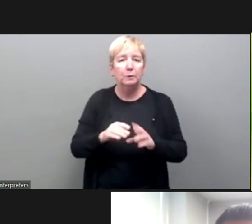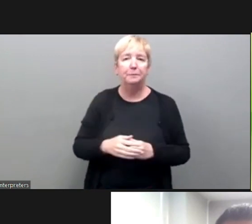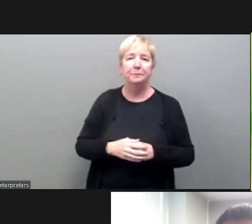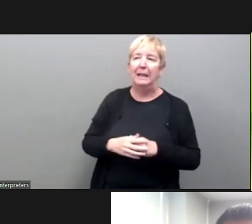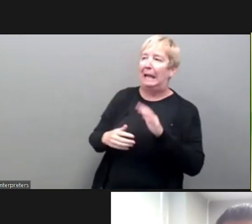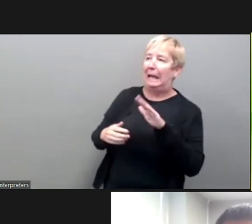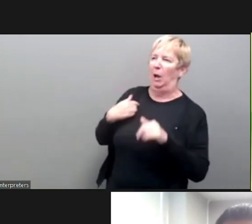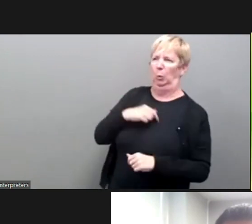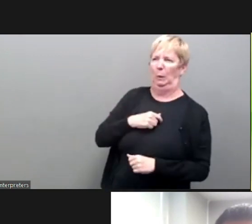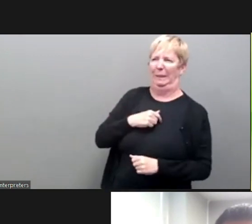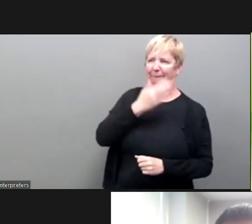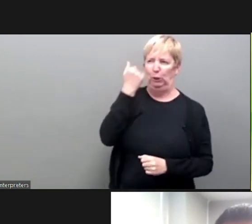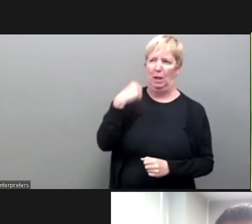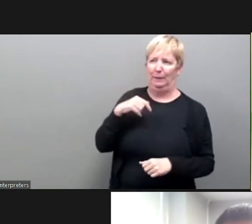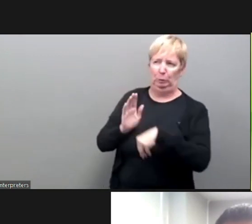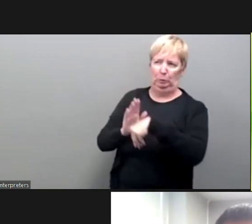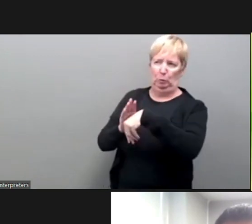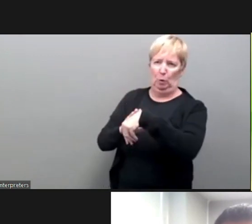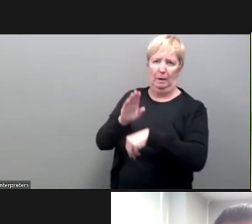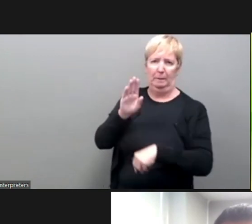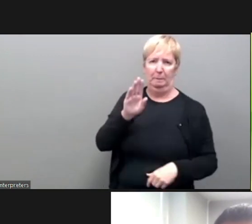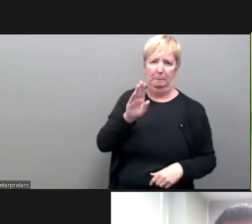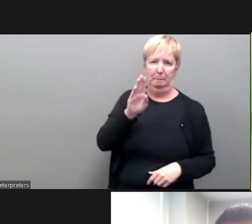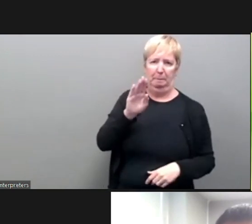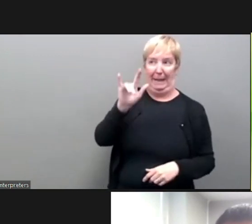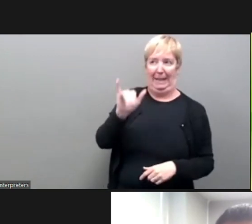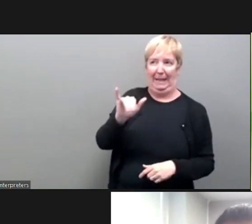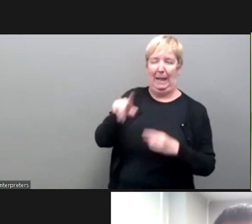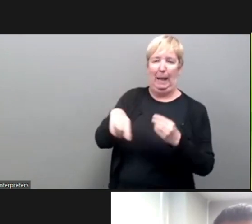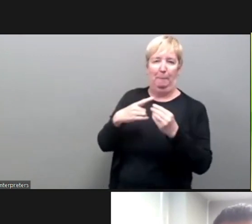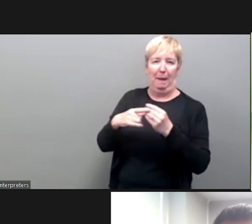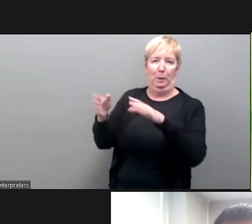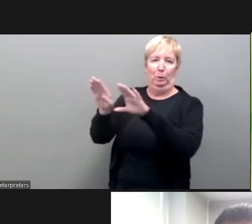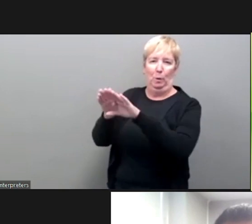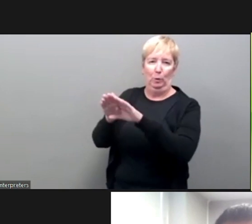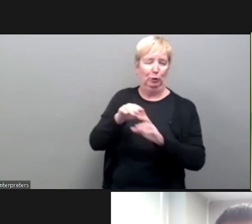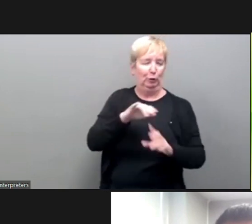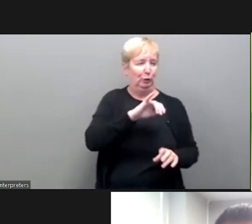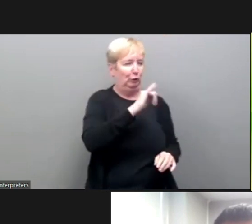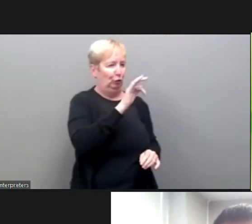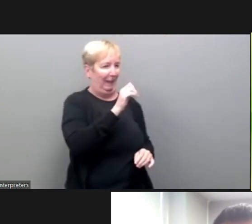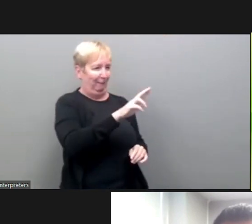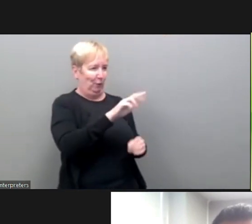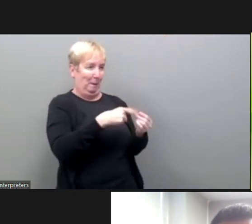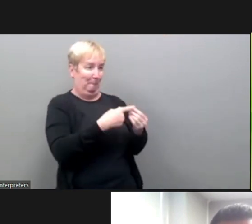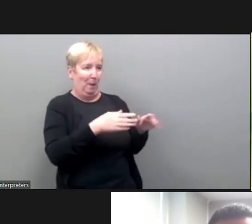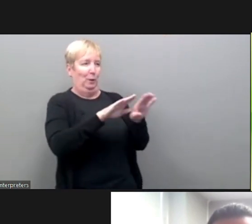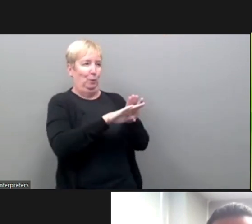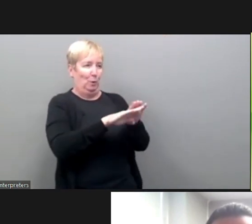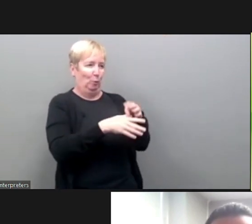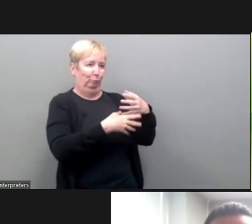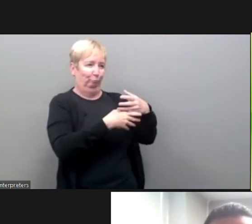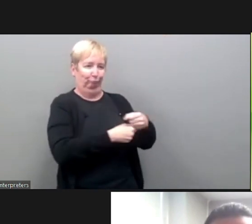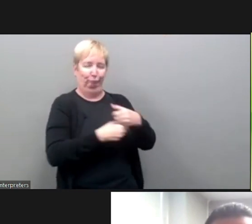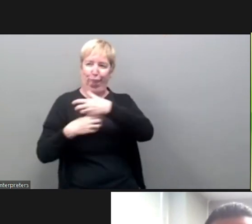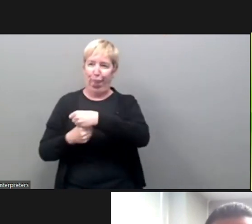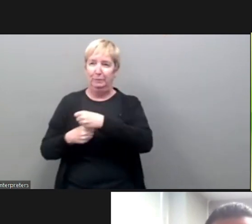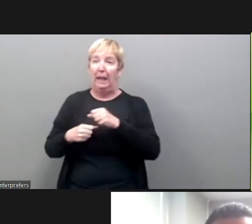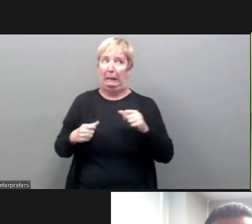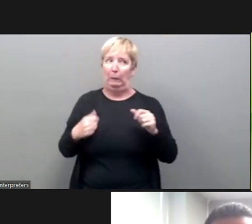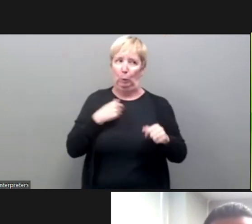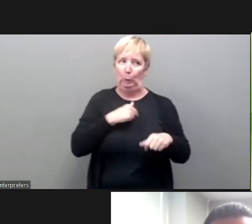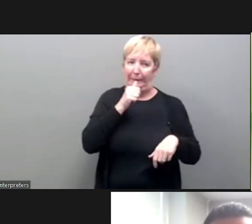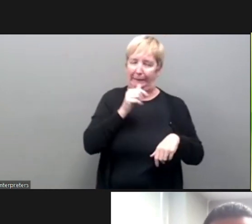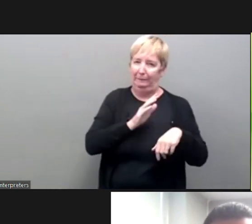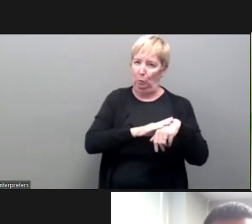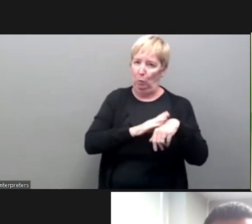and at all about this, or Jennifer, but you have the opportunity, should you choose, to make a few